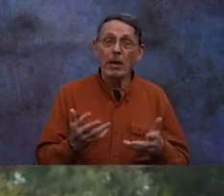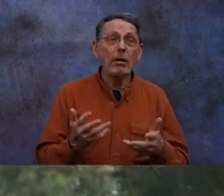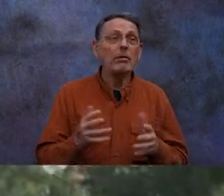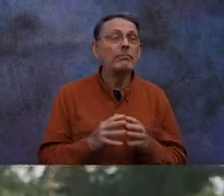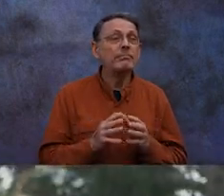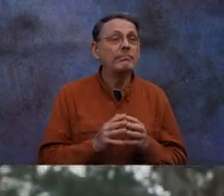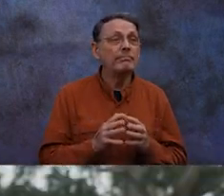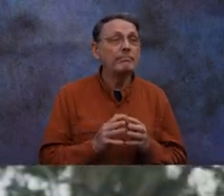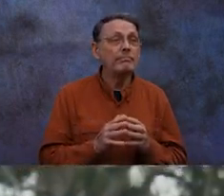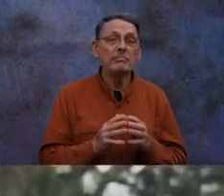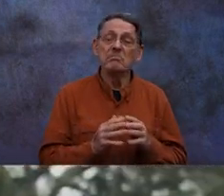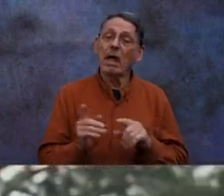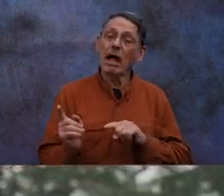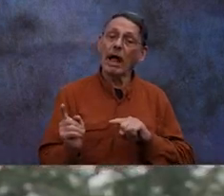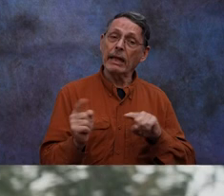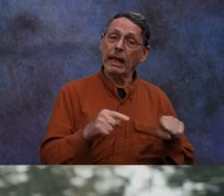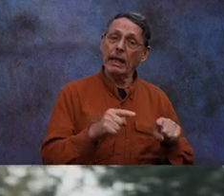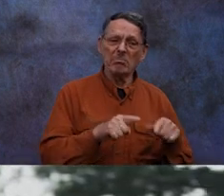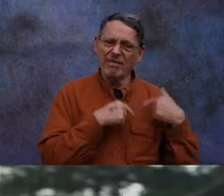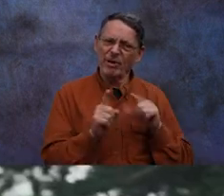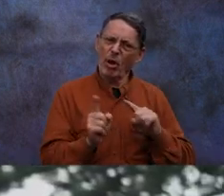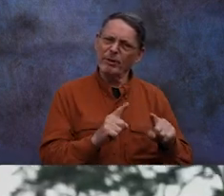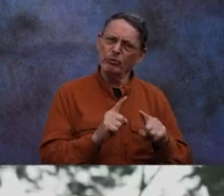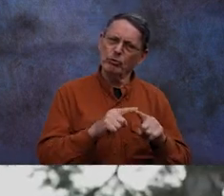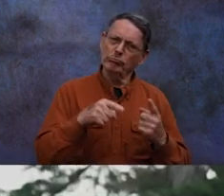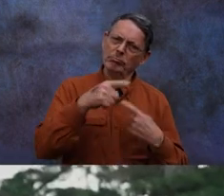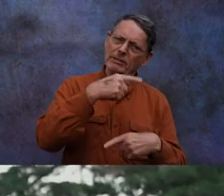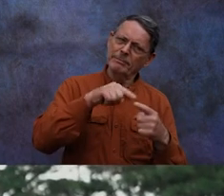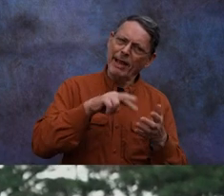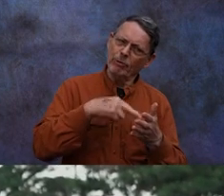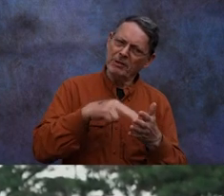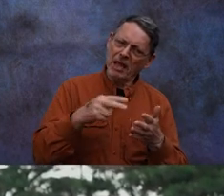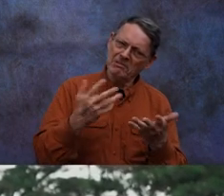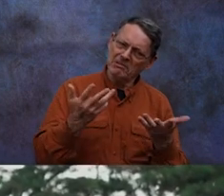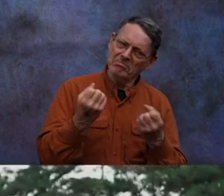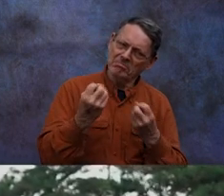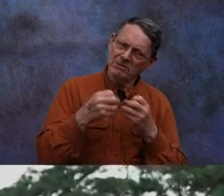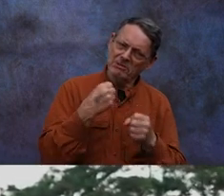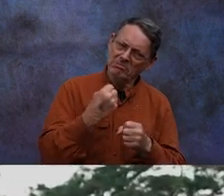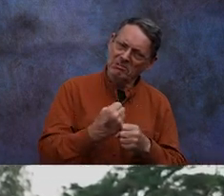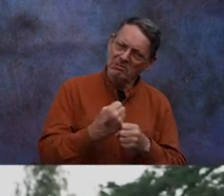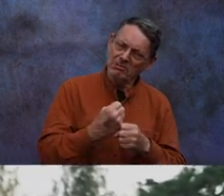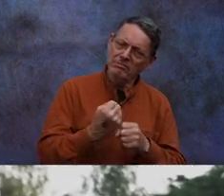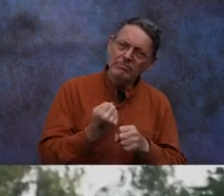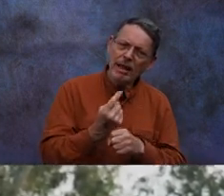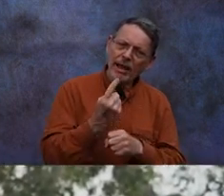Well, I came to the spiral dance now for many years, and